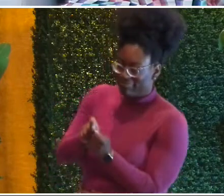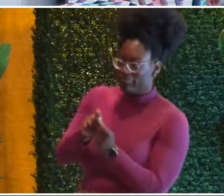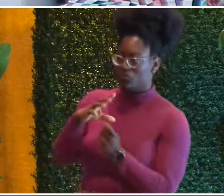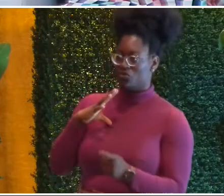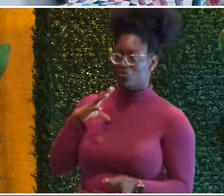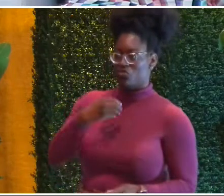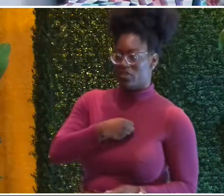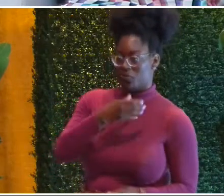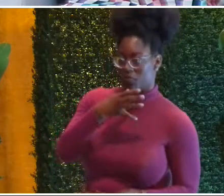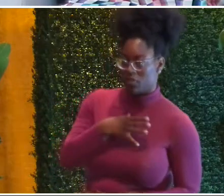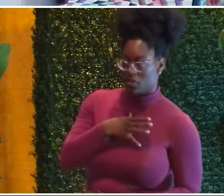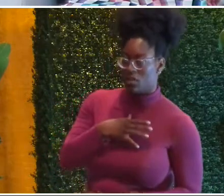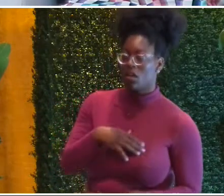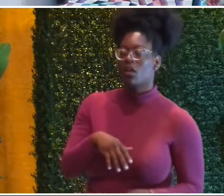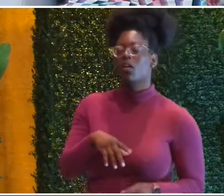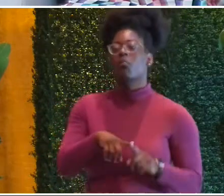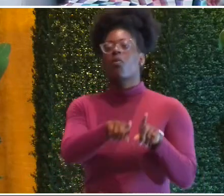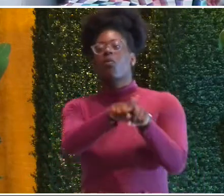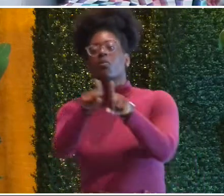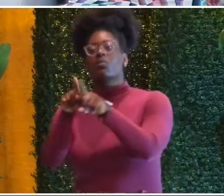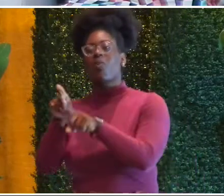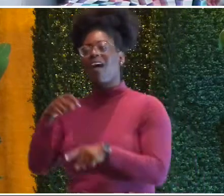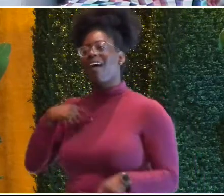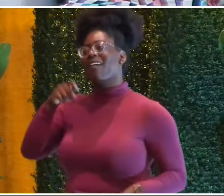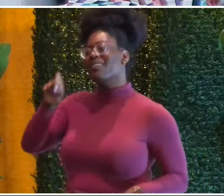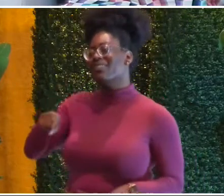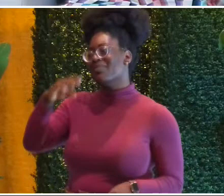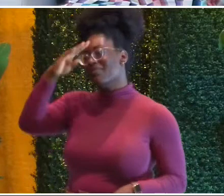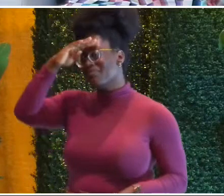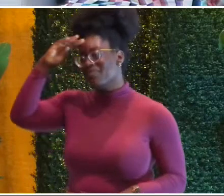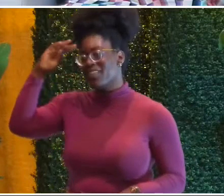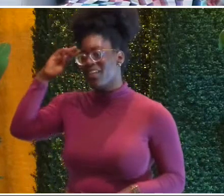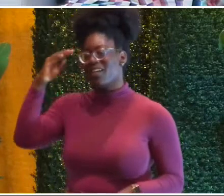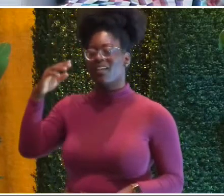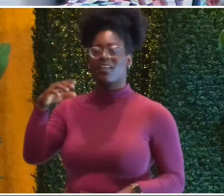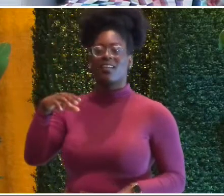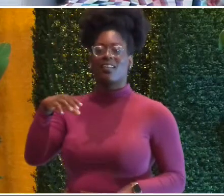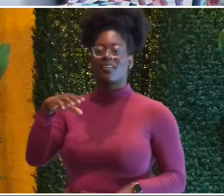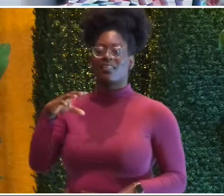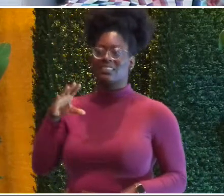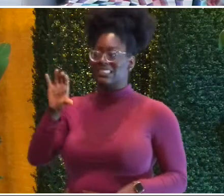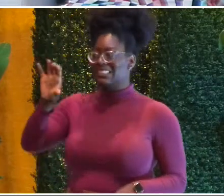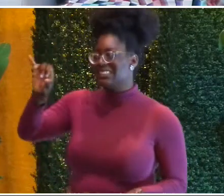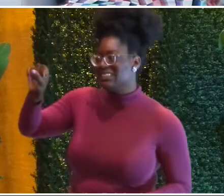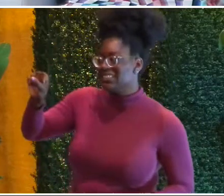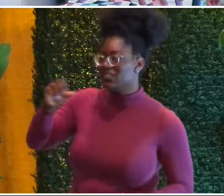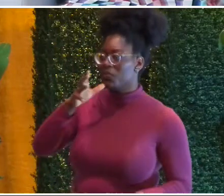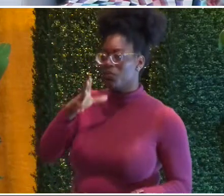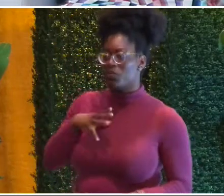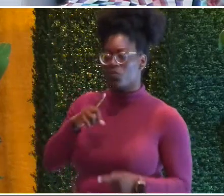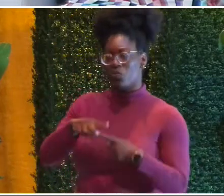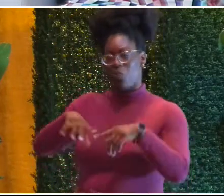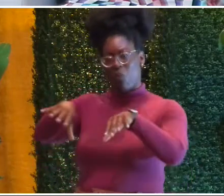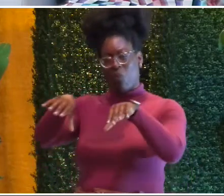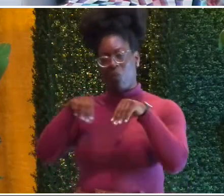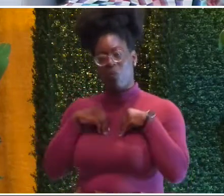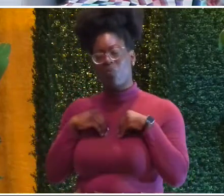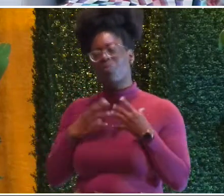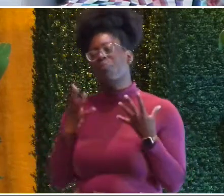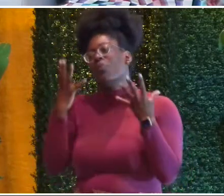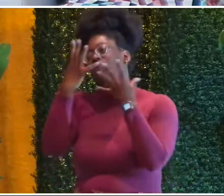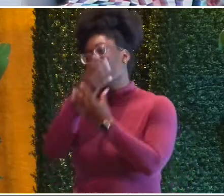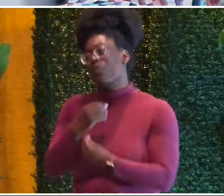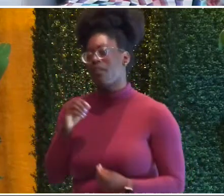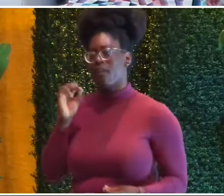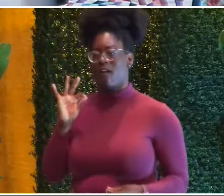cis women to own the beauty of Black feminism and not allow, because there is a contingent